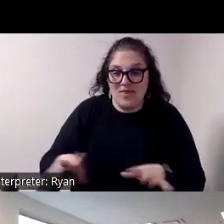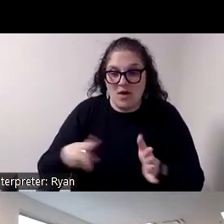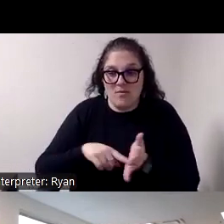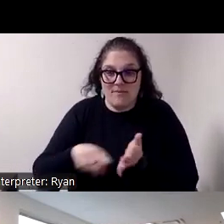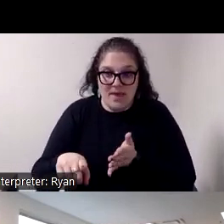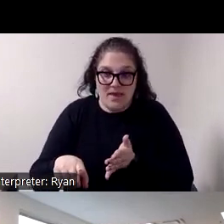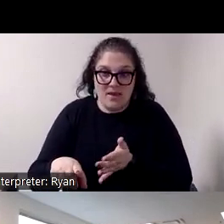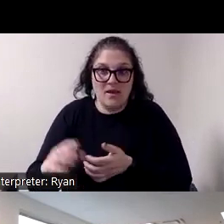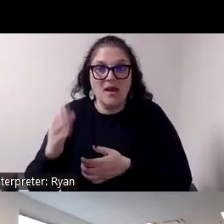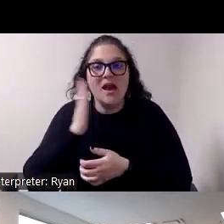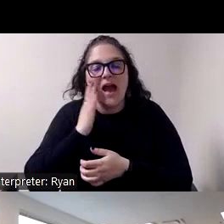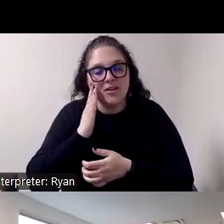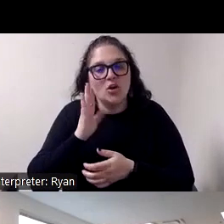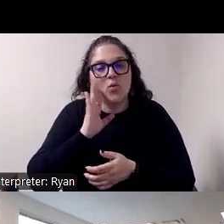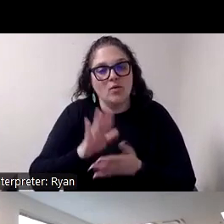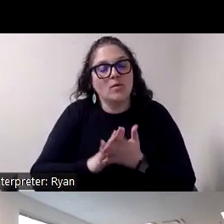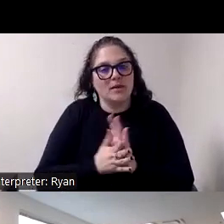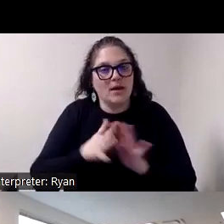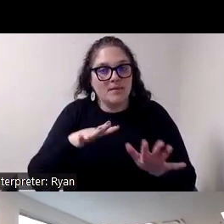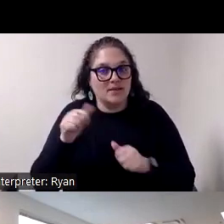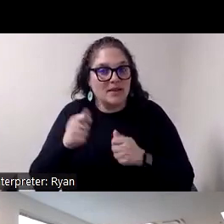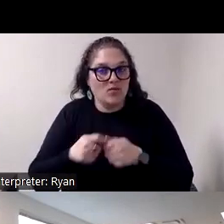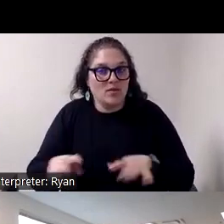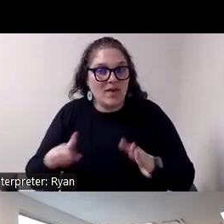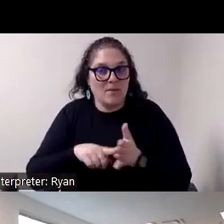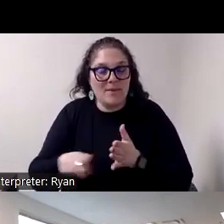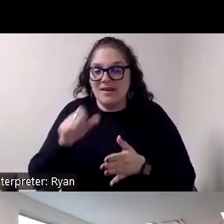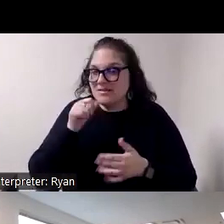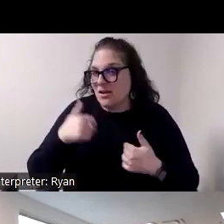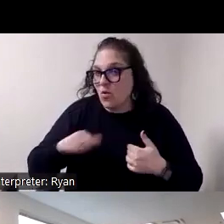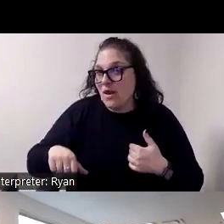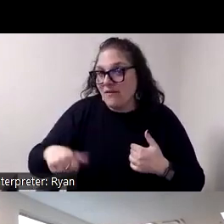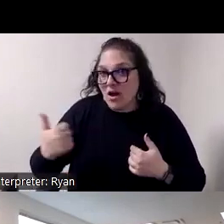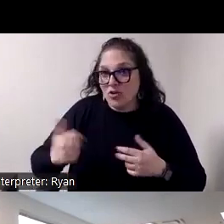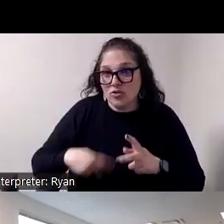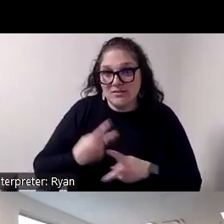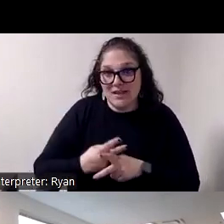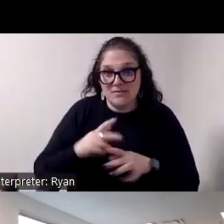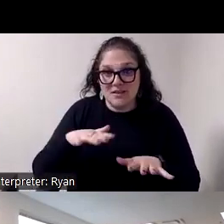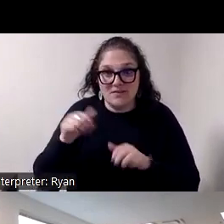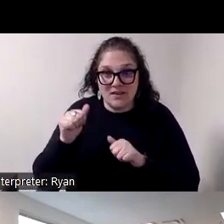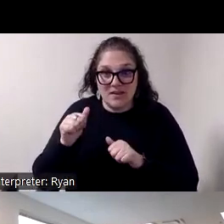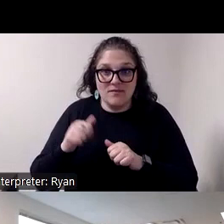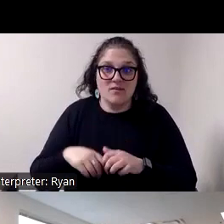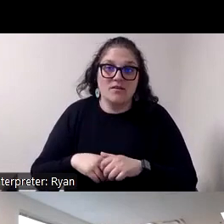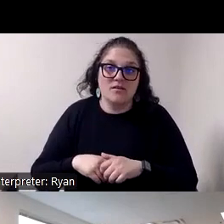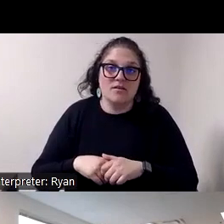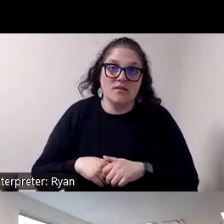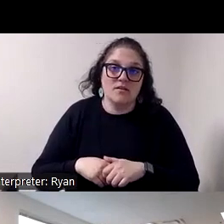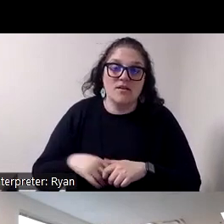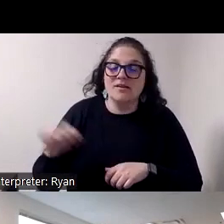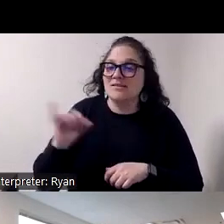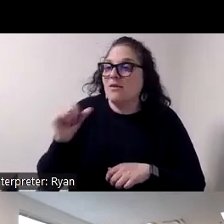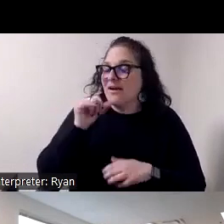it's going to default into leave without pay because I know I don't have any other kinds of leave on my books. For example, I don't have any flex